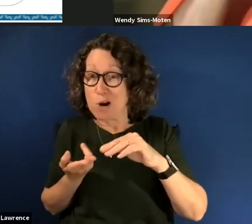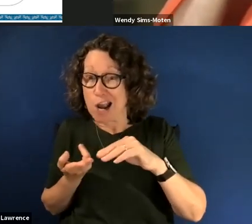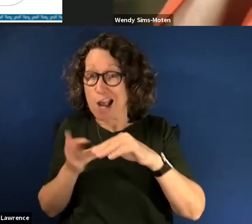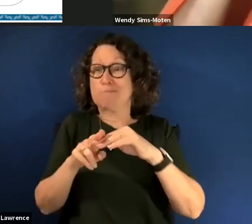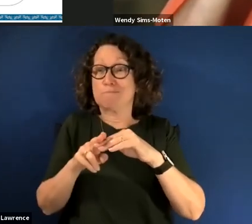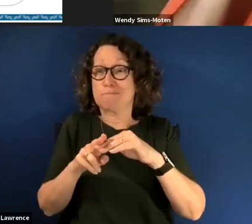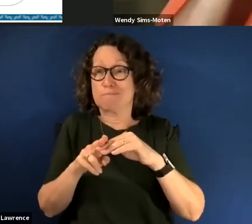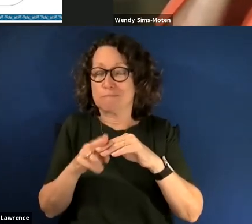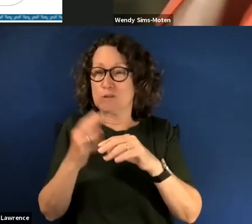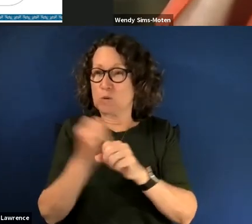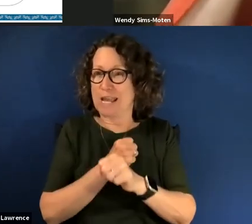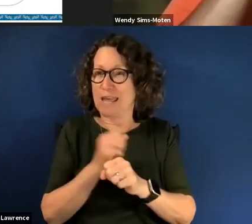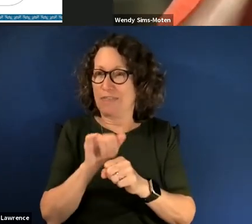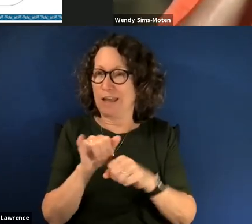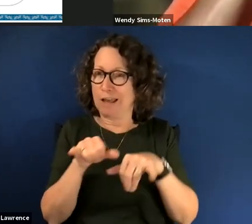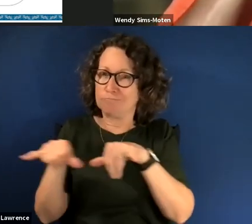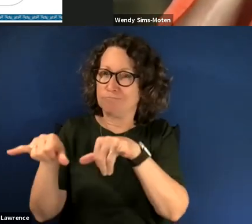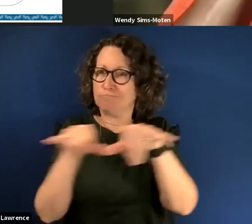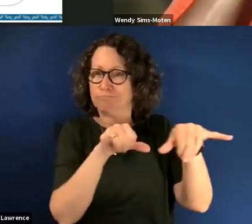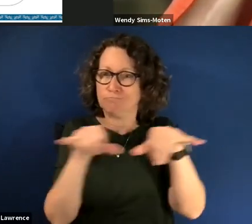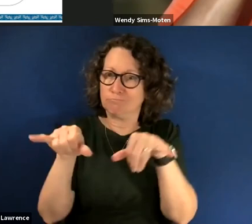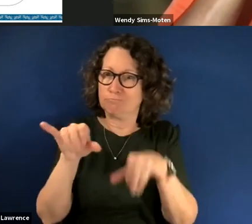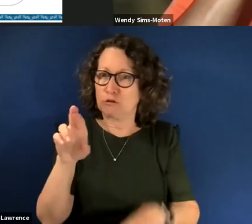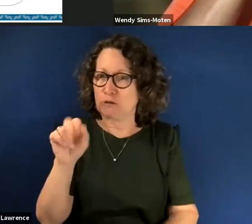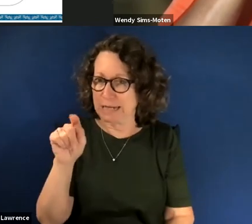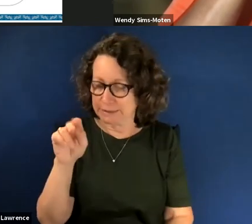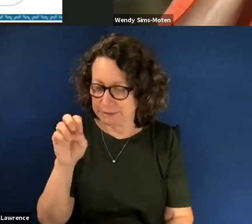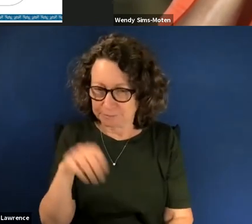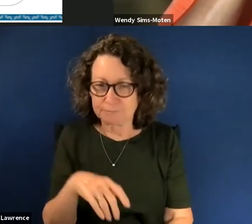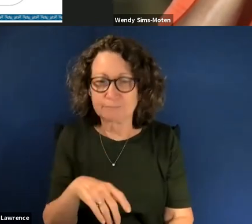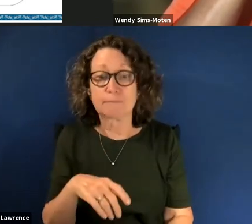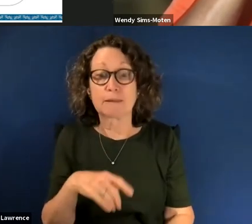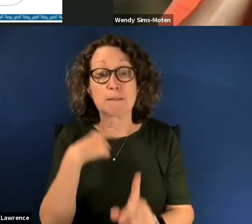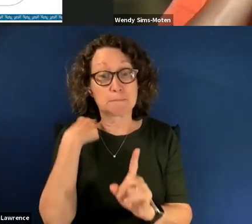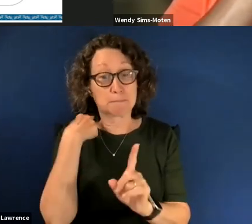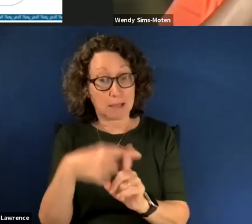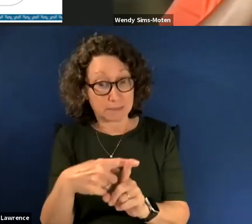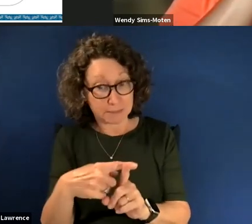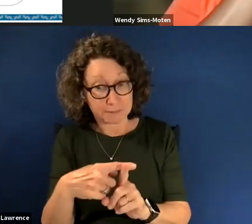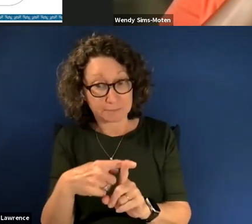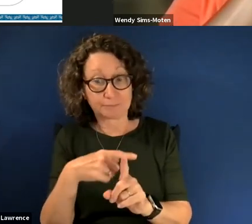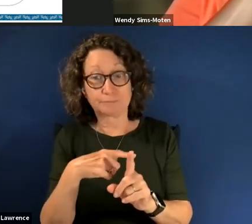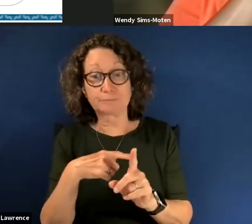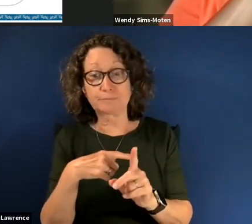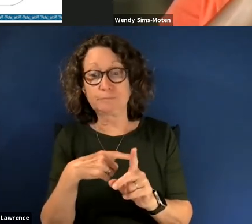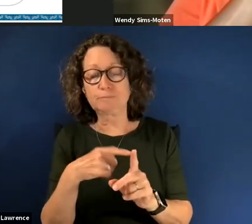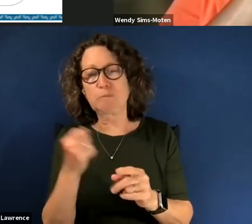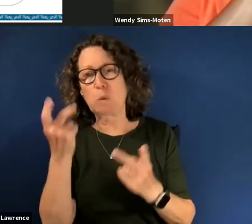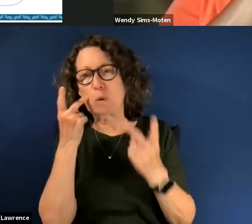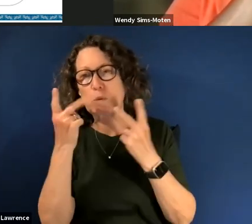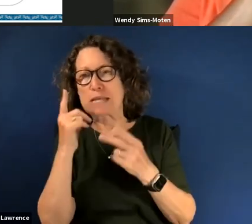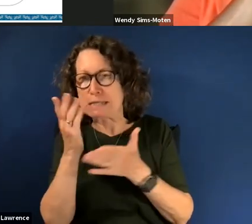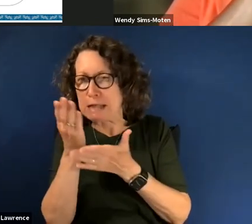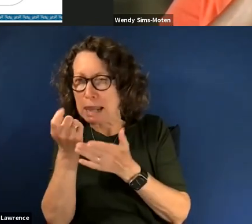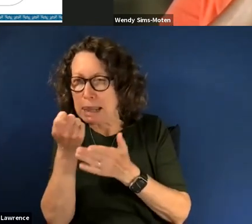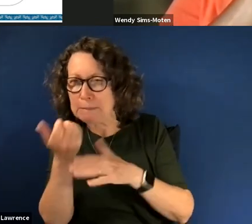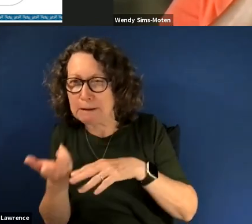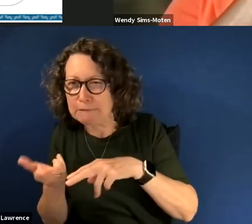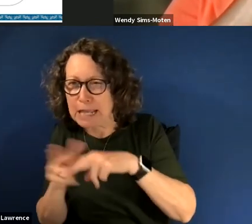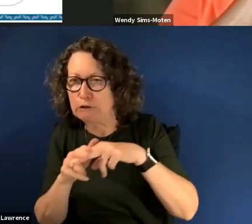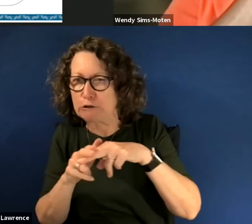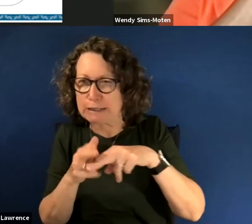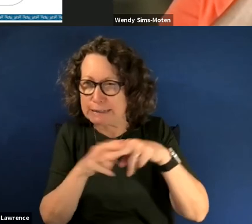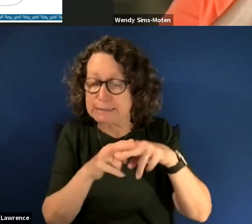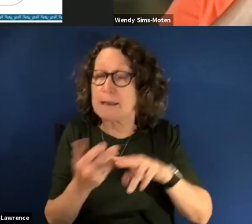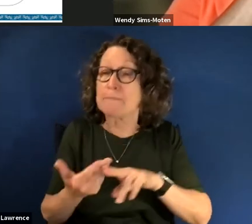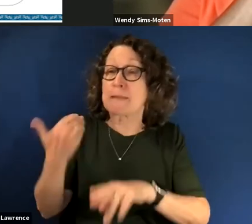up to the rate that they wanted to use. And on top of that, so we were seeing some increases. And then back